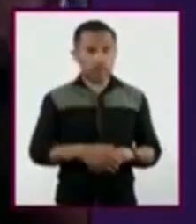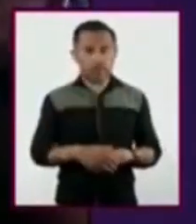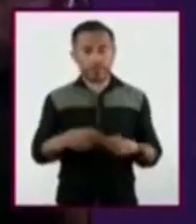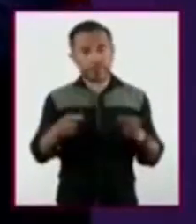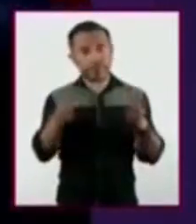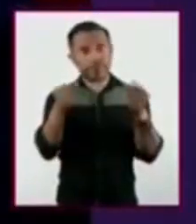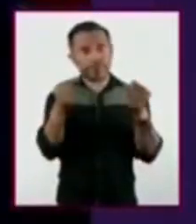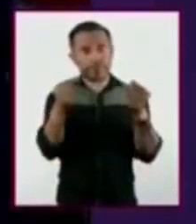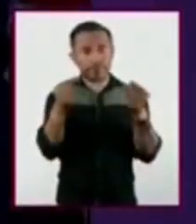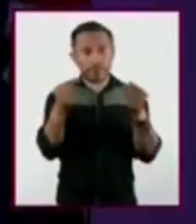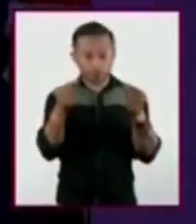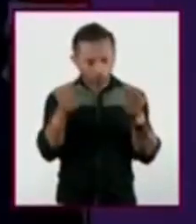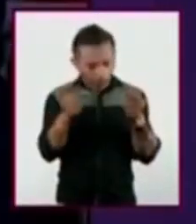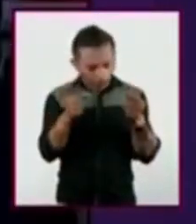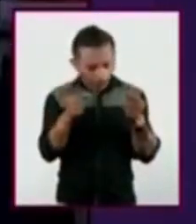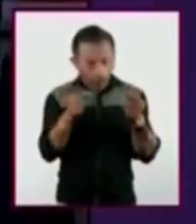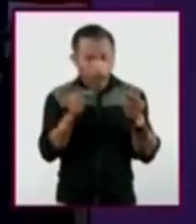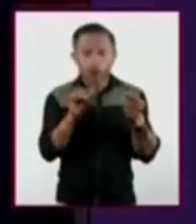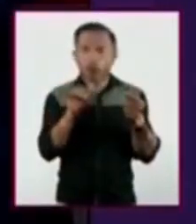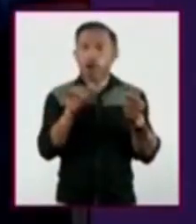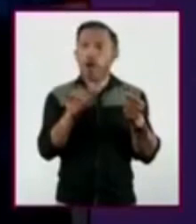Oh.